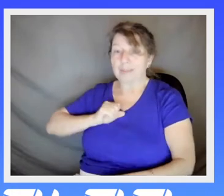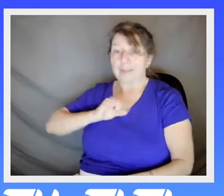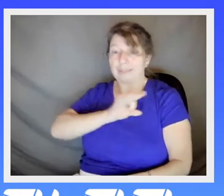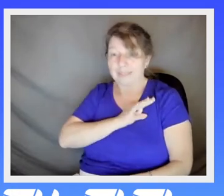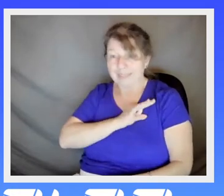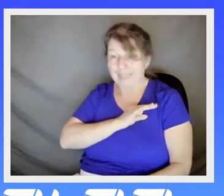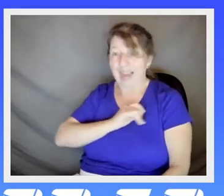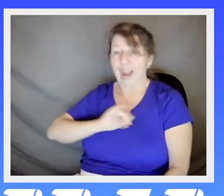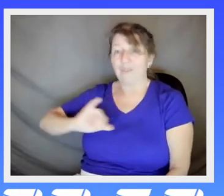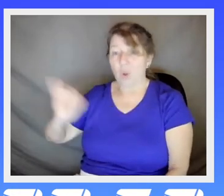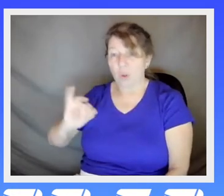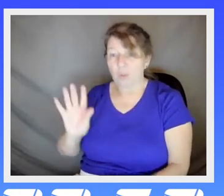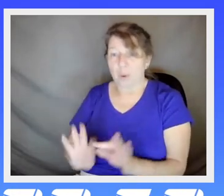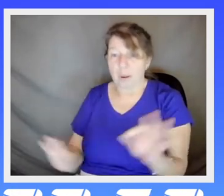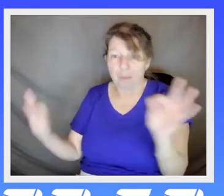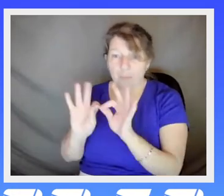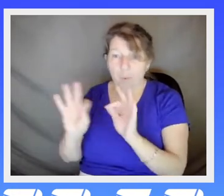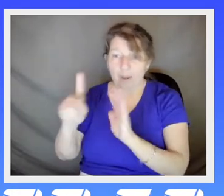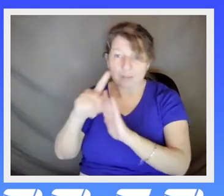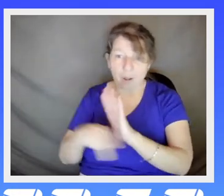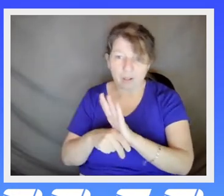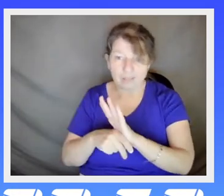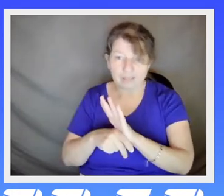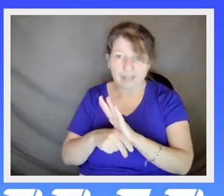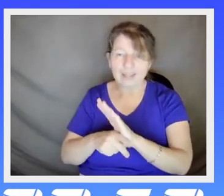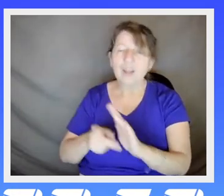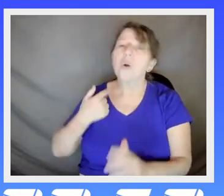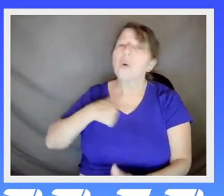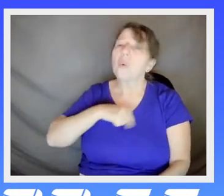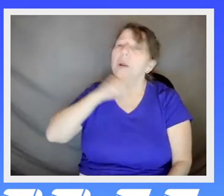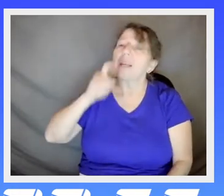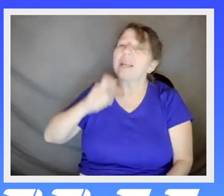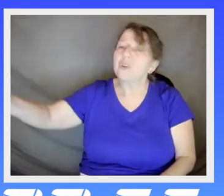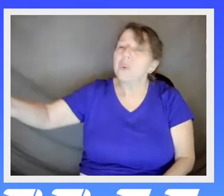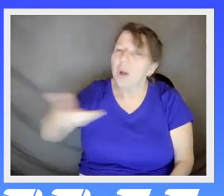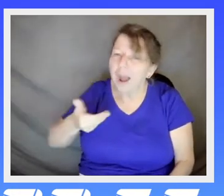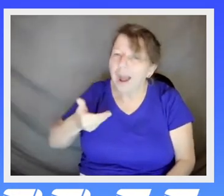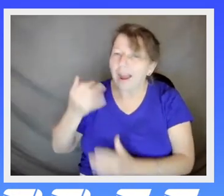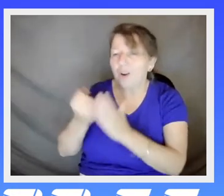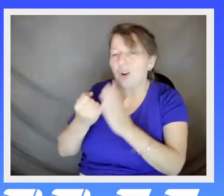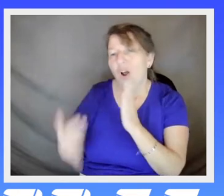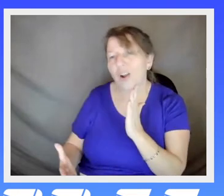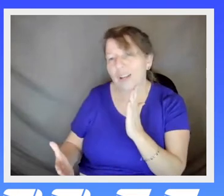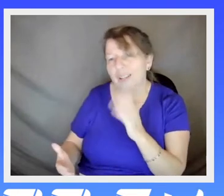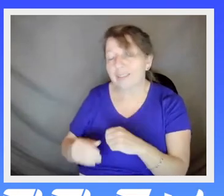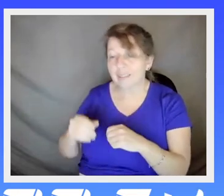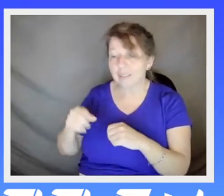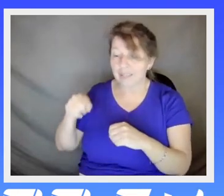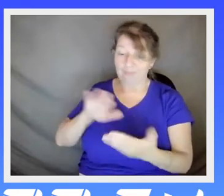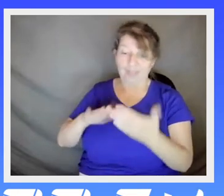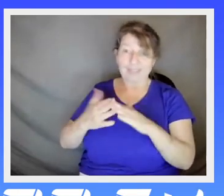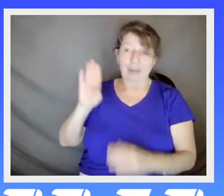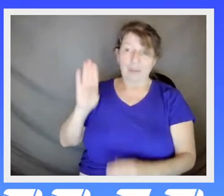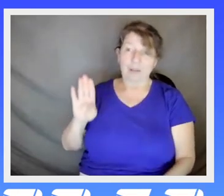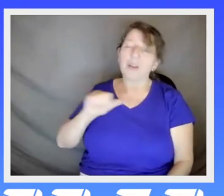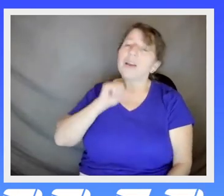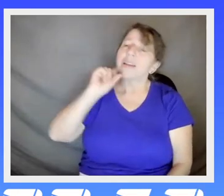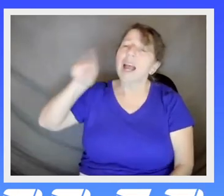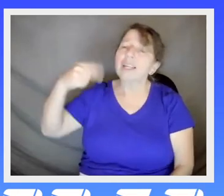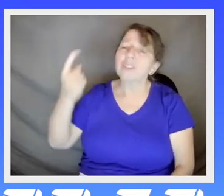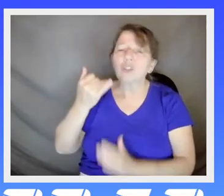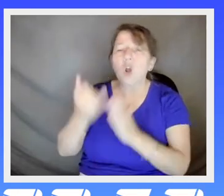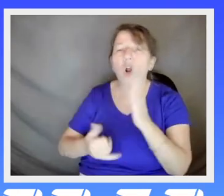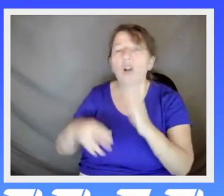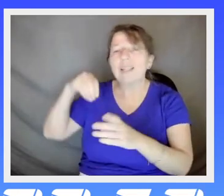of policy. And we need to be hiring artists in the city of Boston, not only to be as artists in residence, which